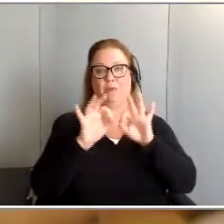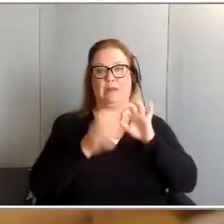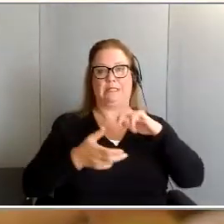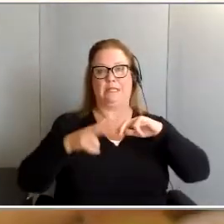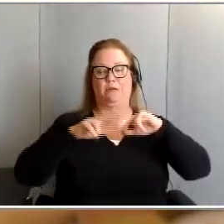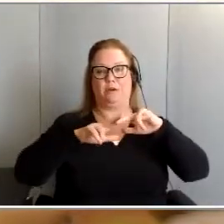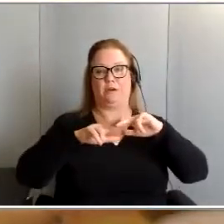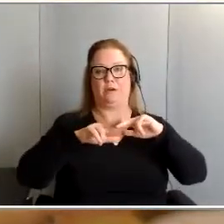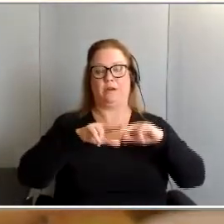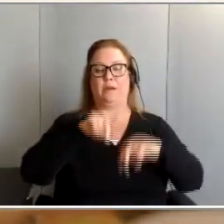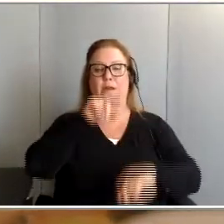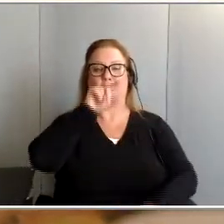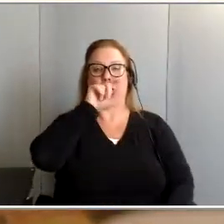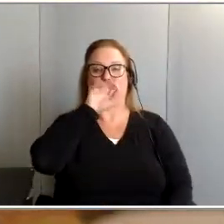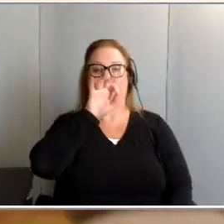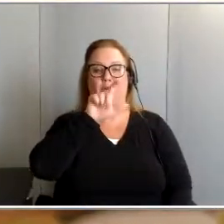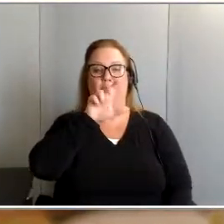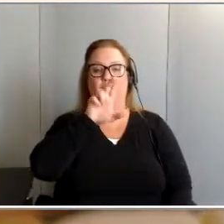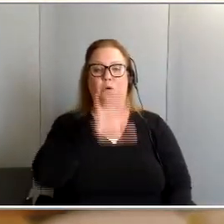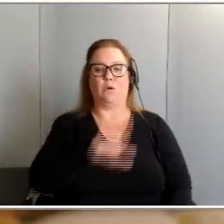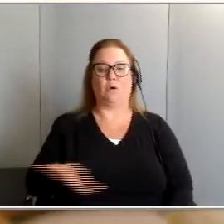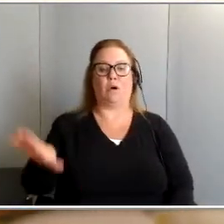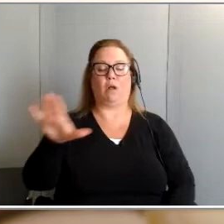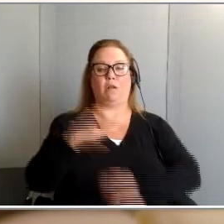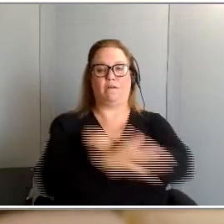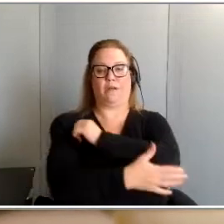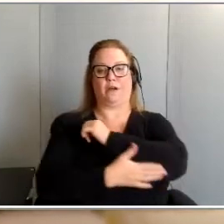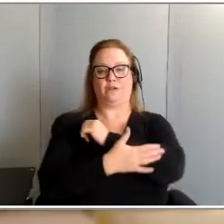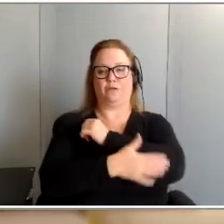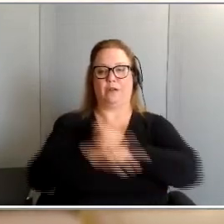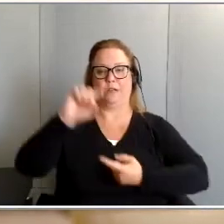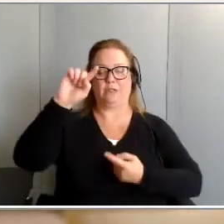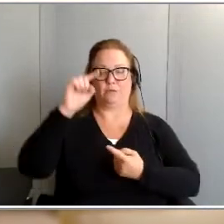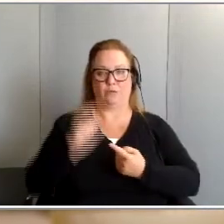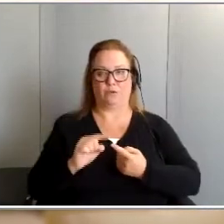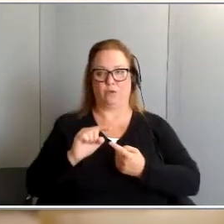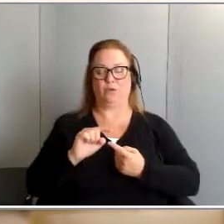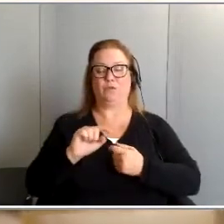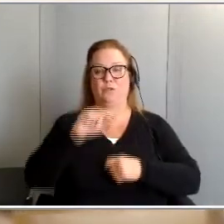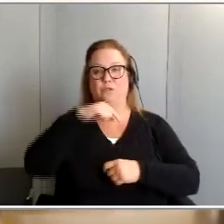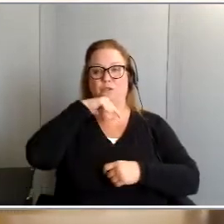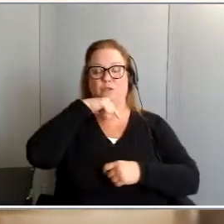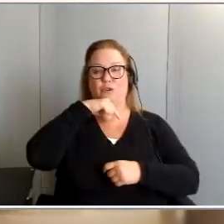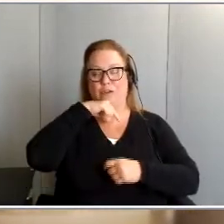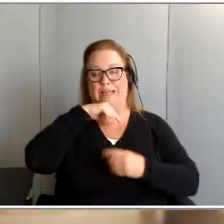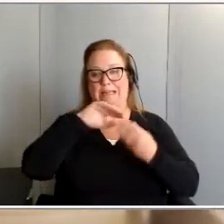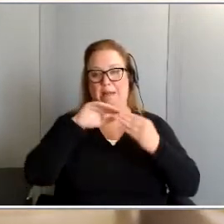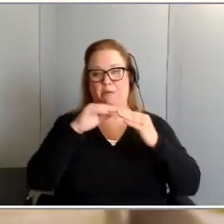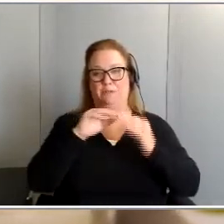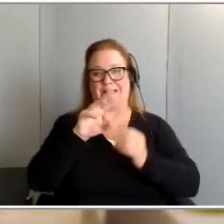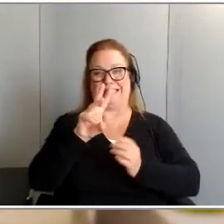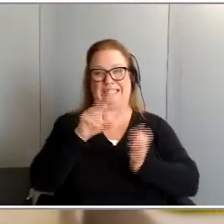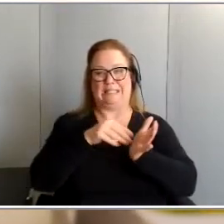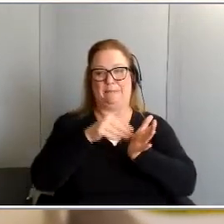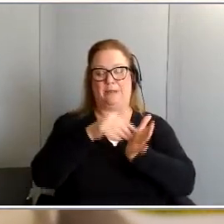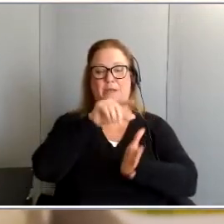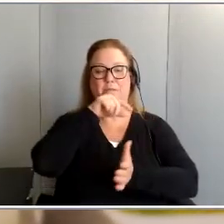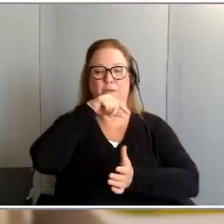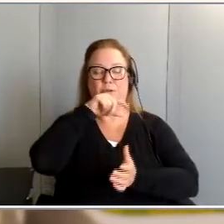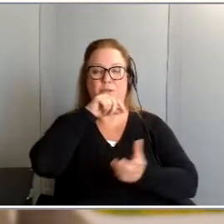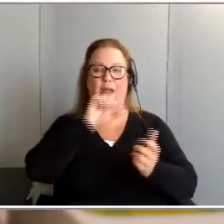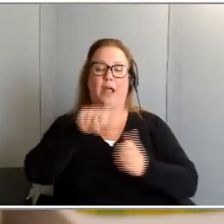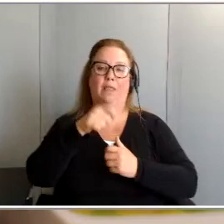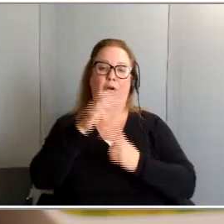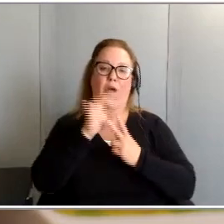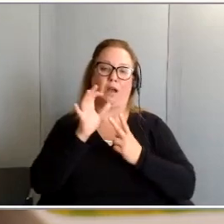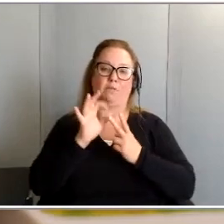flu cases across the country. They say it has reduced the commercial turkey flock by about 6 million birds. Other choices, of course, on